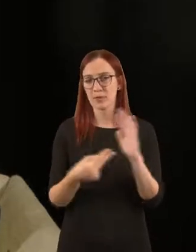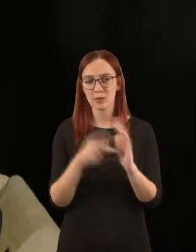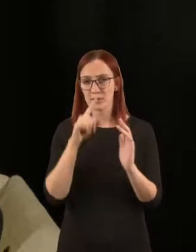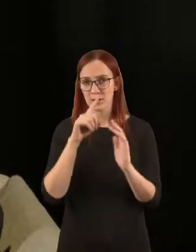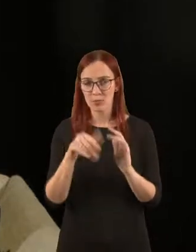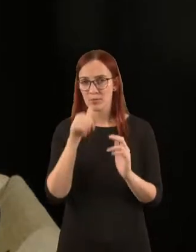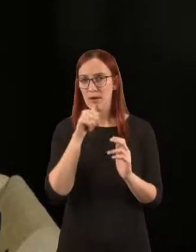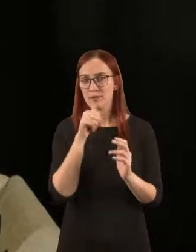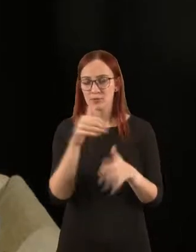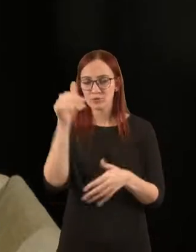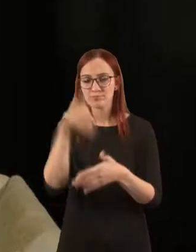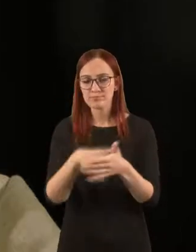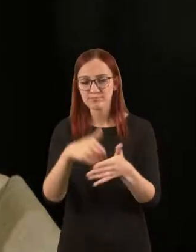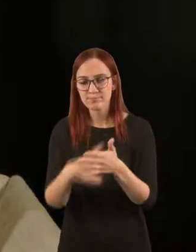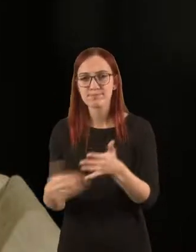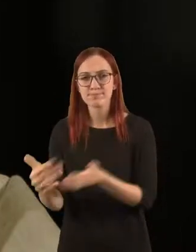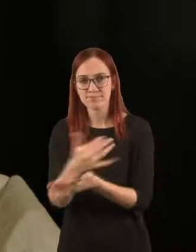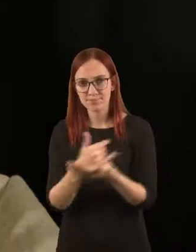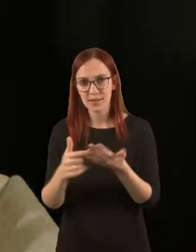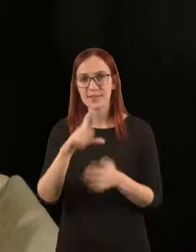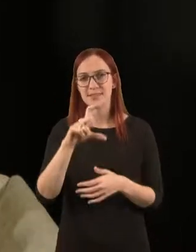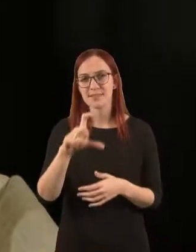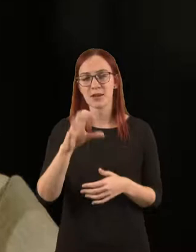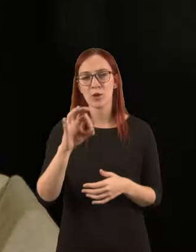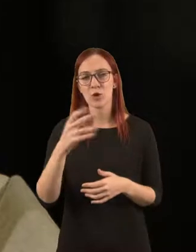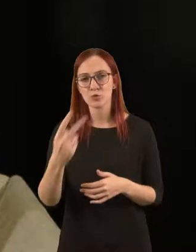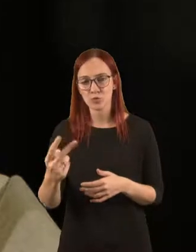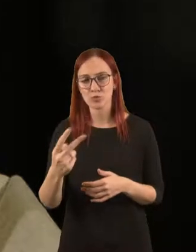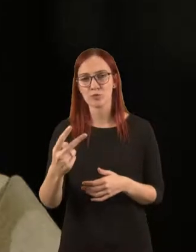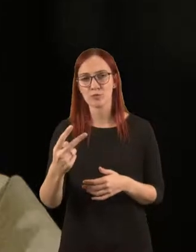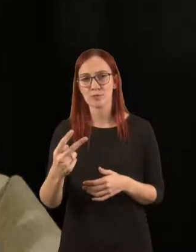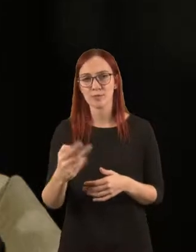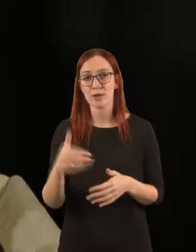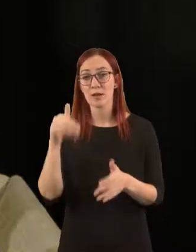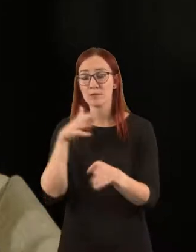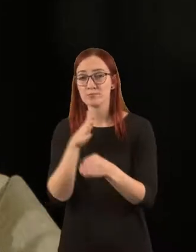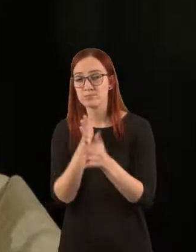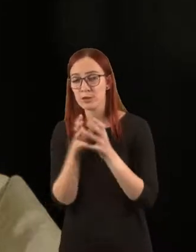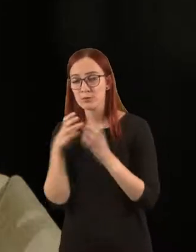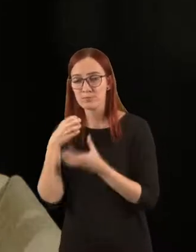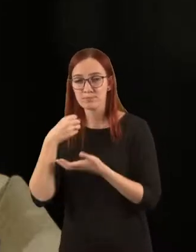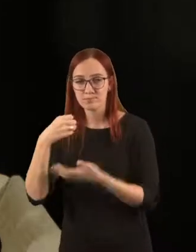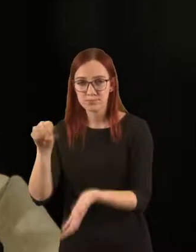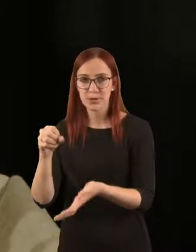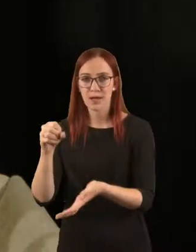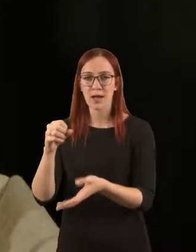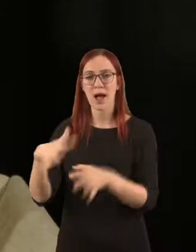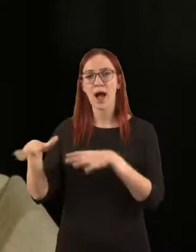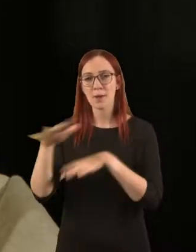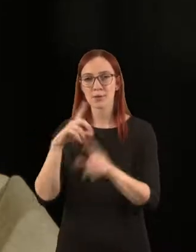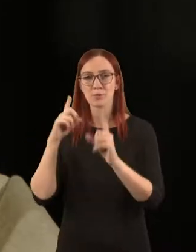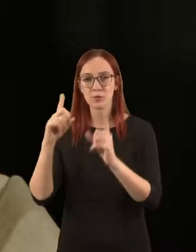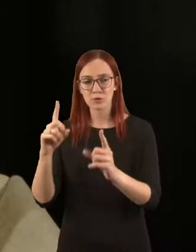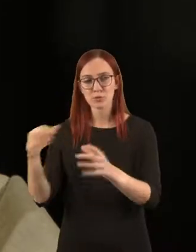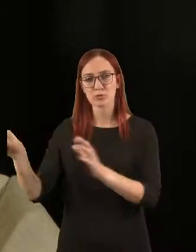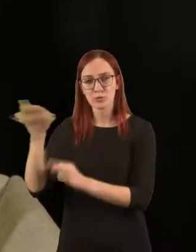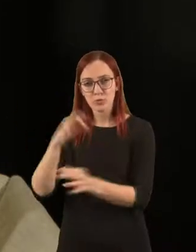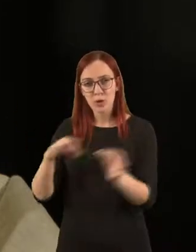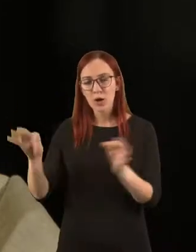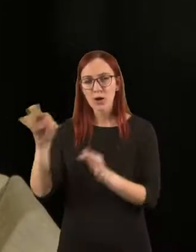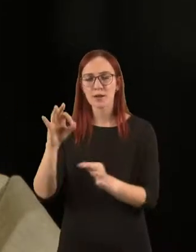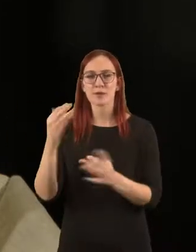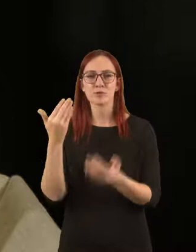introduce a tax or increase a tax, and if we don't plan to invest the money